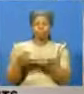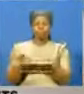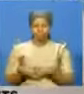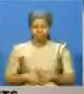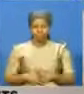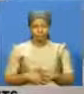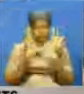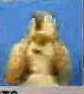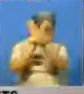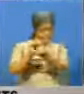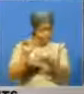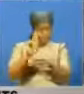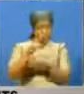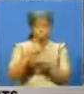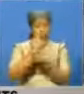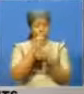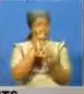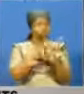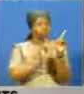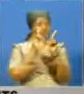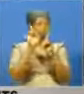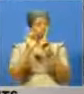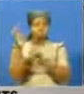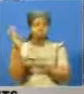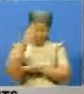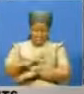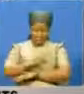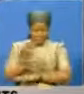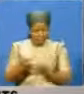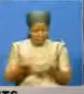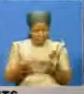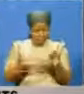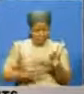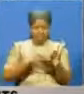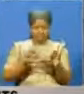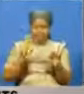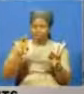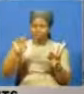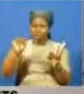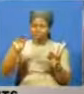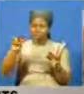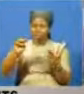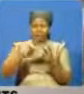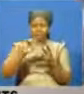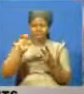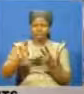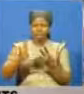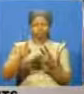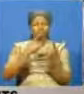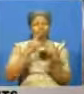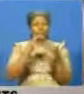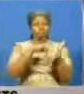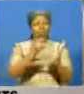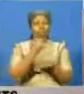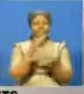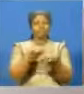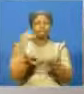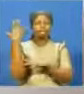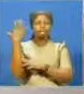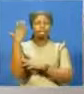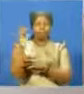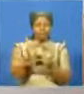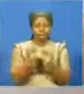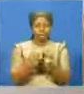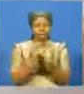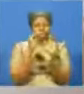President Kenyatta, who is on a two-day official visit of Belgium and the European Union, spoke on Tuesday in Brussels when he addressed a meeting of